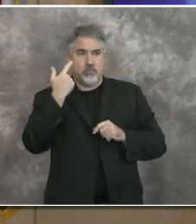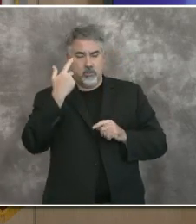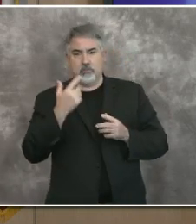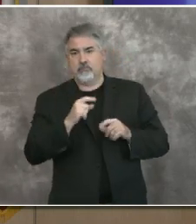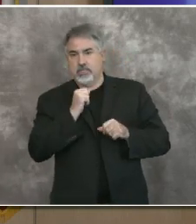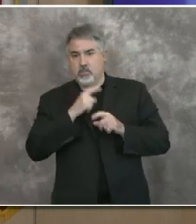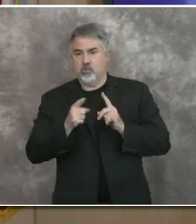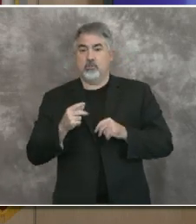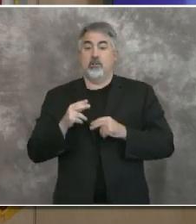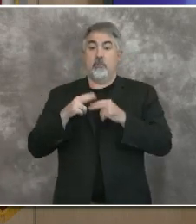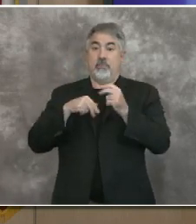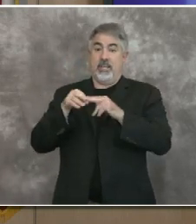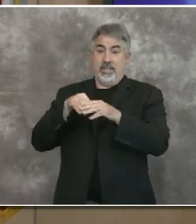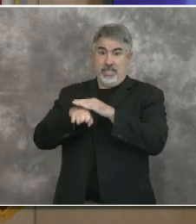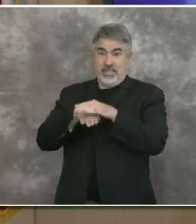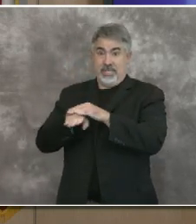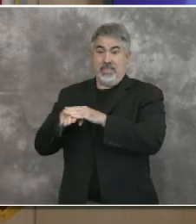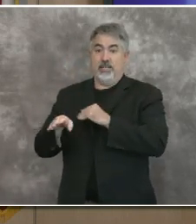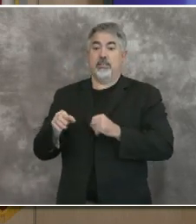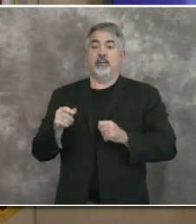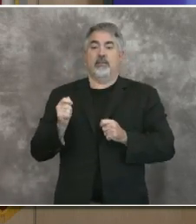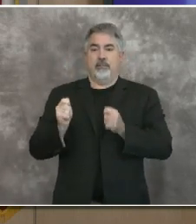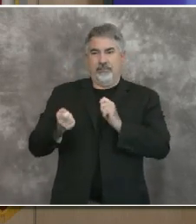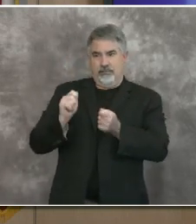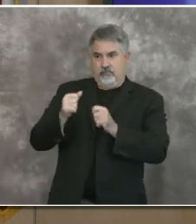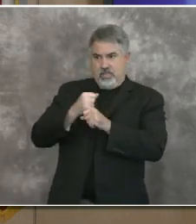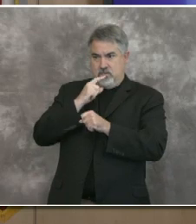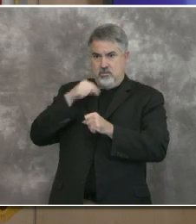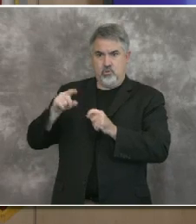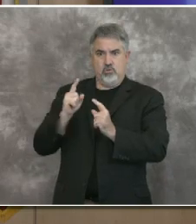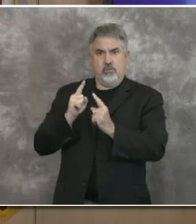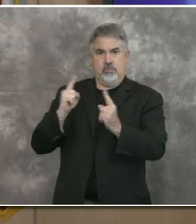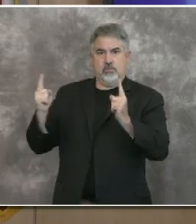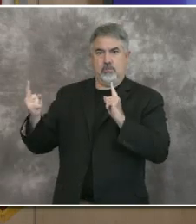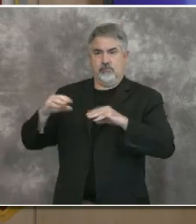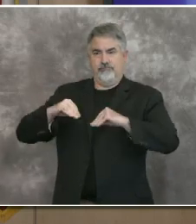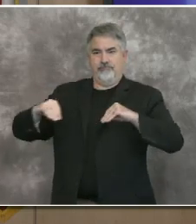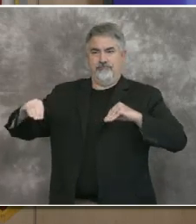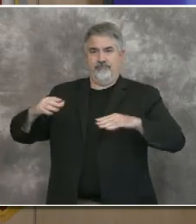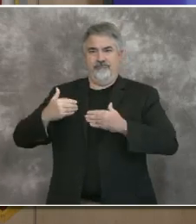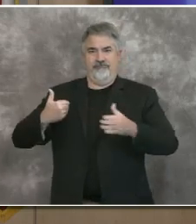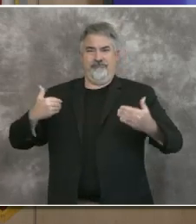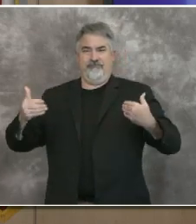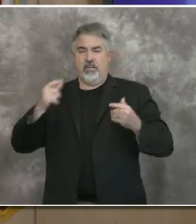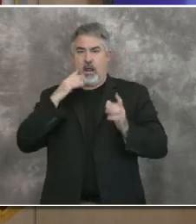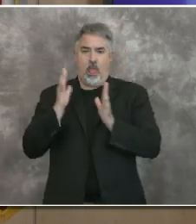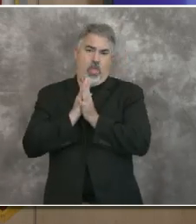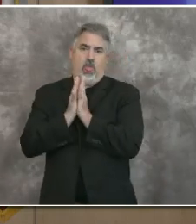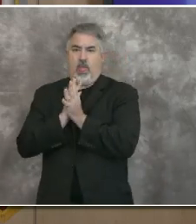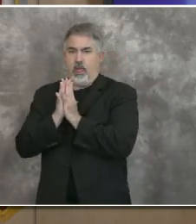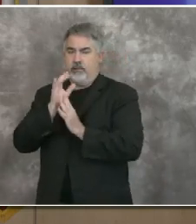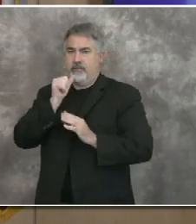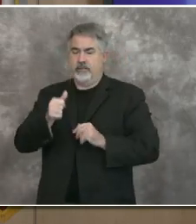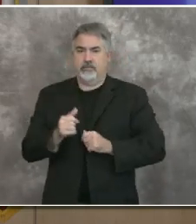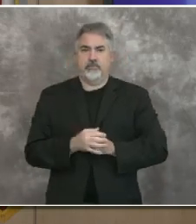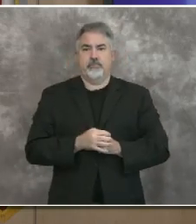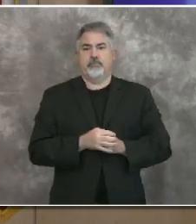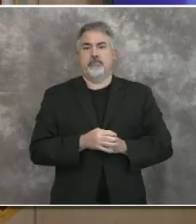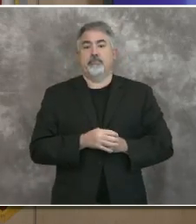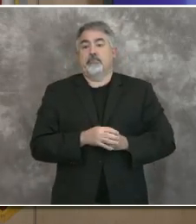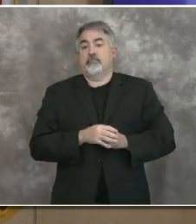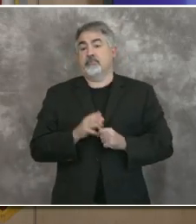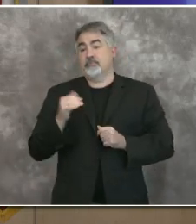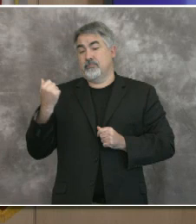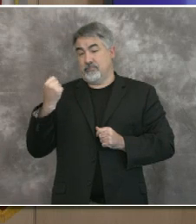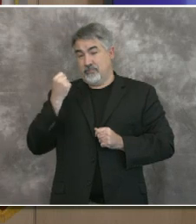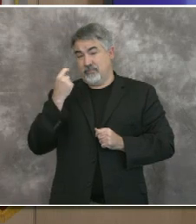modifying work sites to ensure social distancing. These are steps we've asked permitted businesses